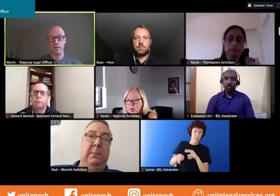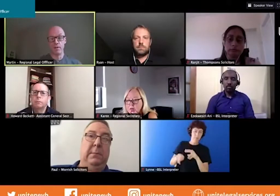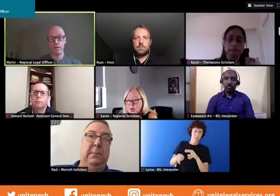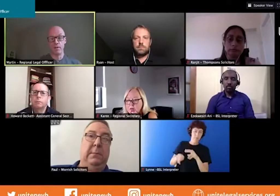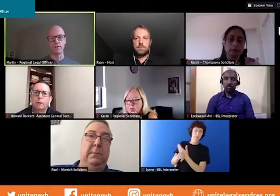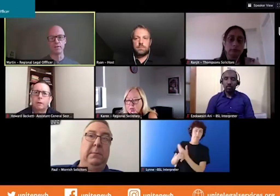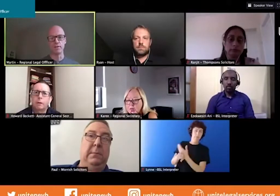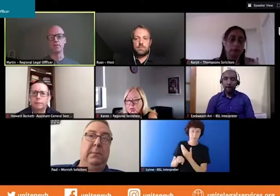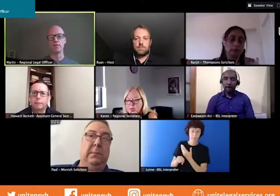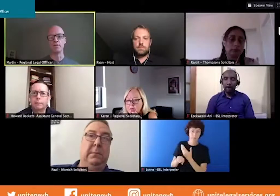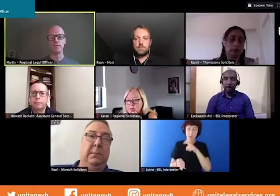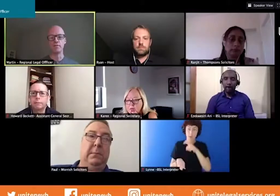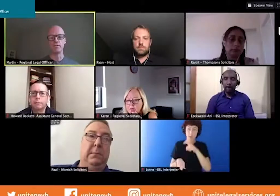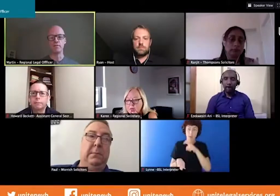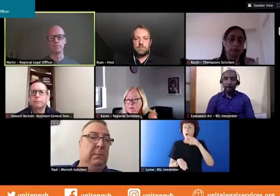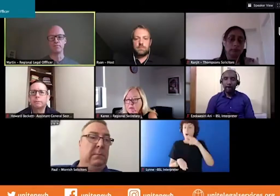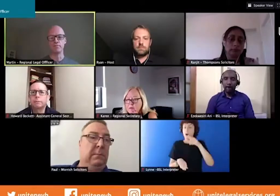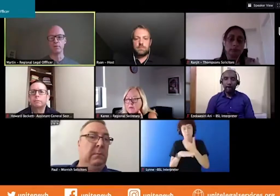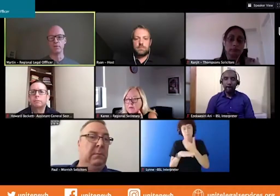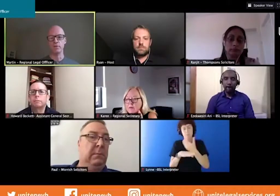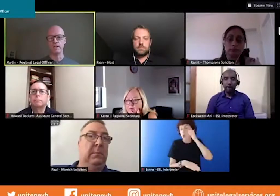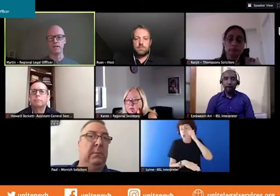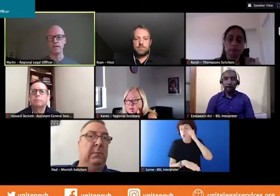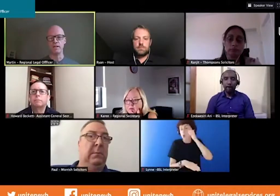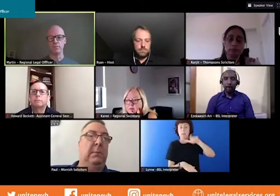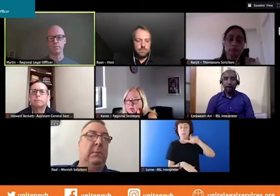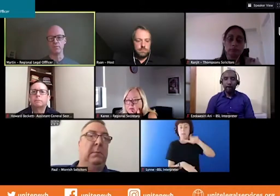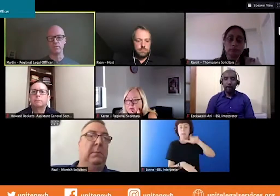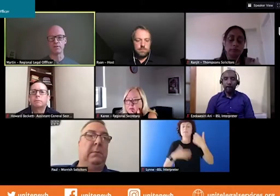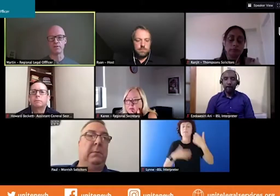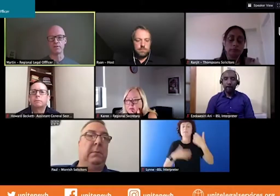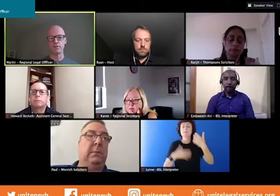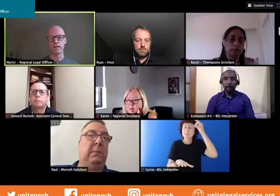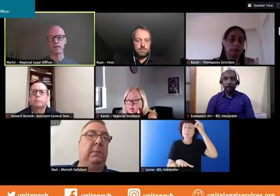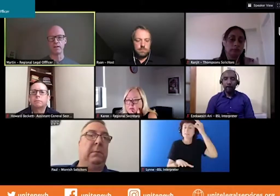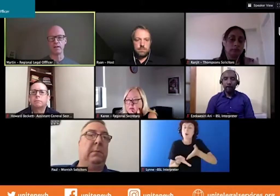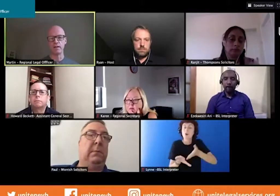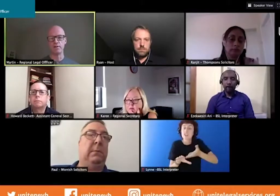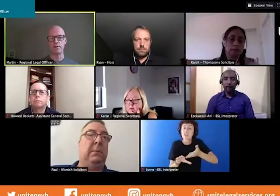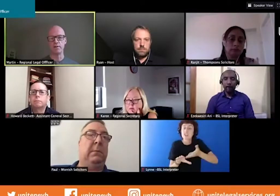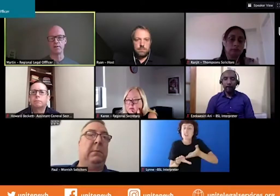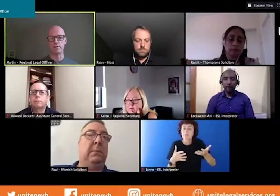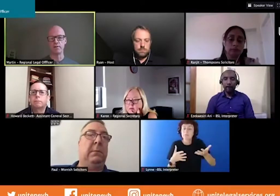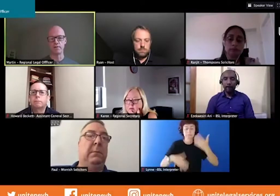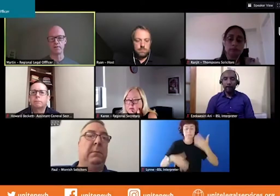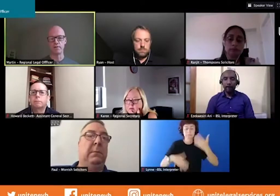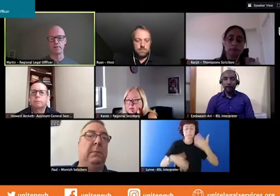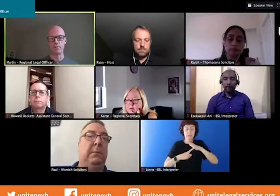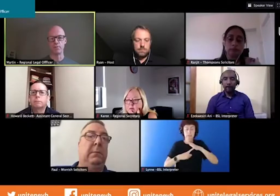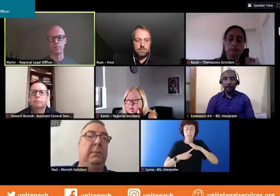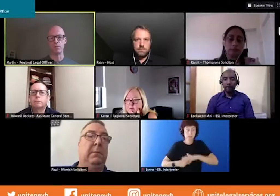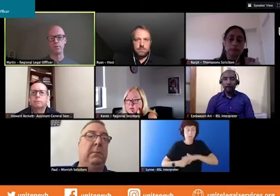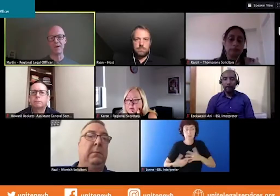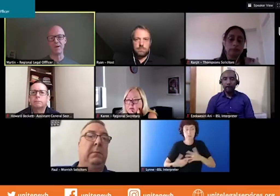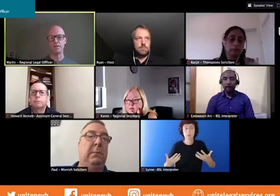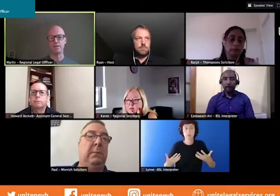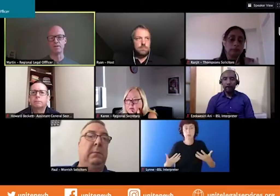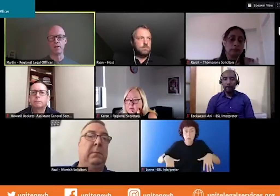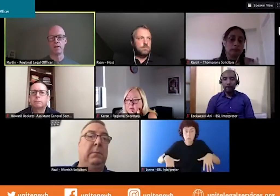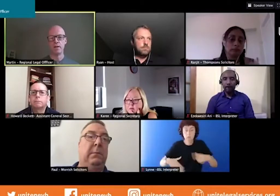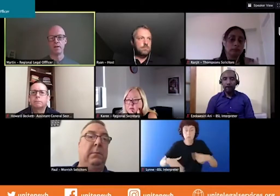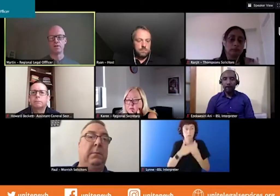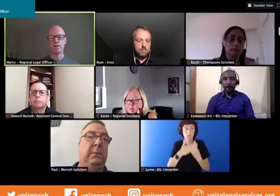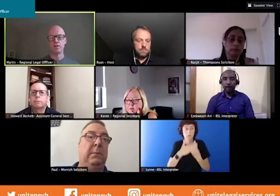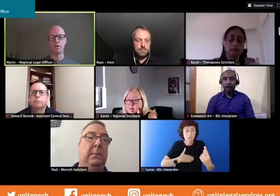psychological, it's reasonable to see that people could well suffer psychological injury as a result of, just as Paul puts it, being abandoned. So, I